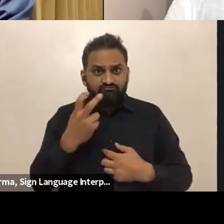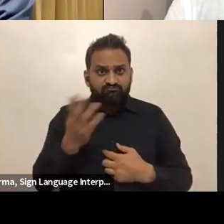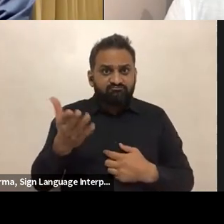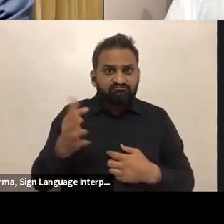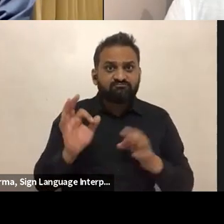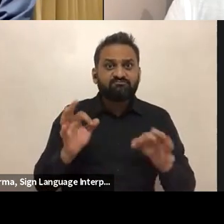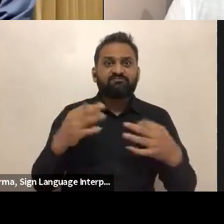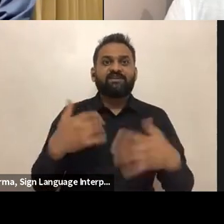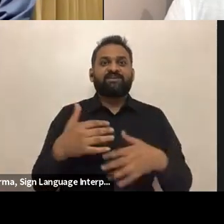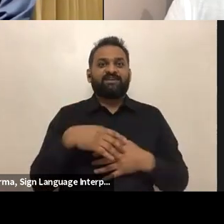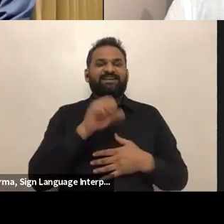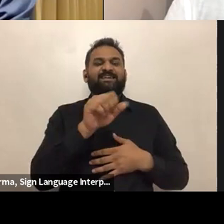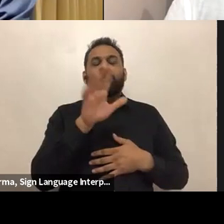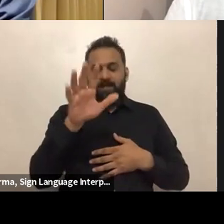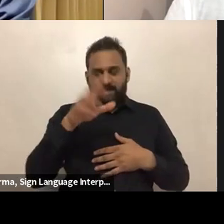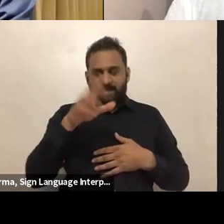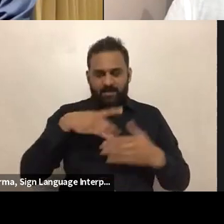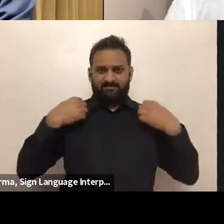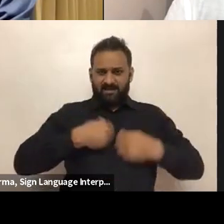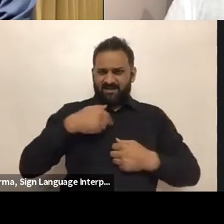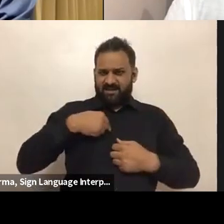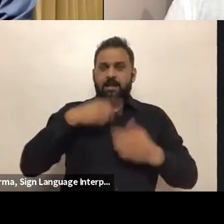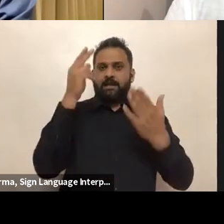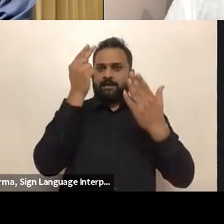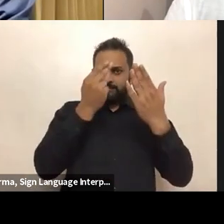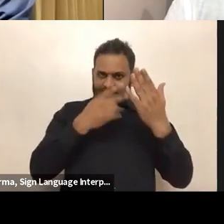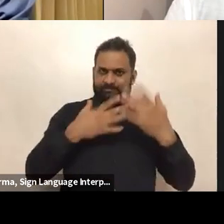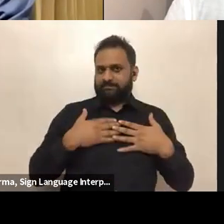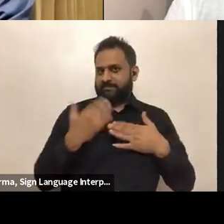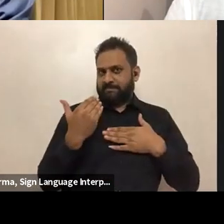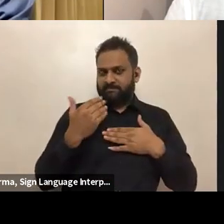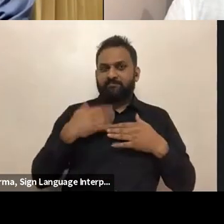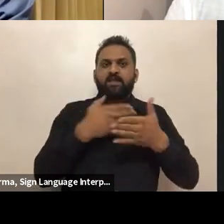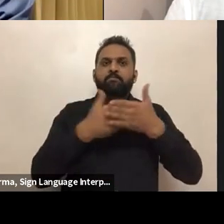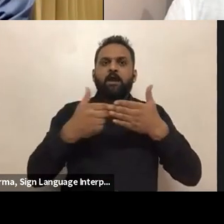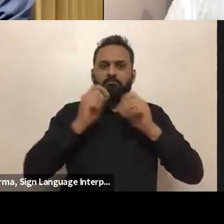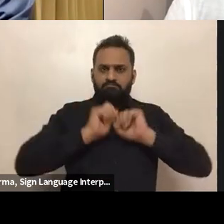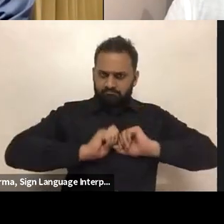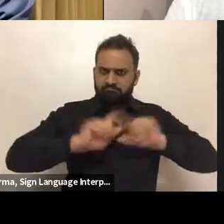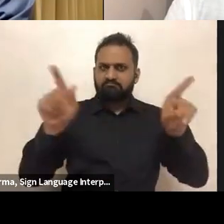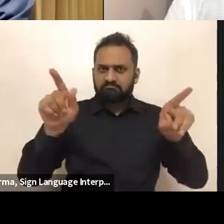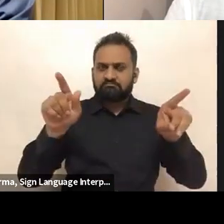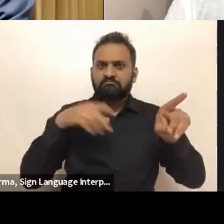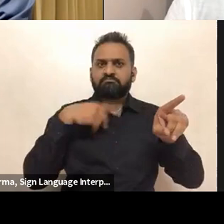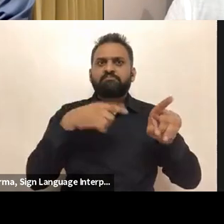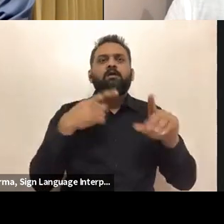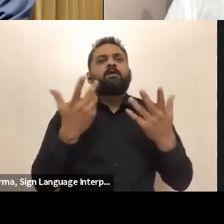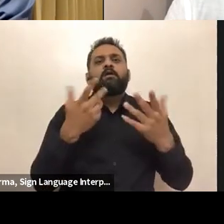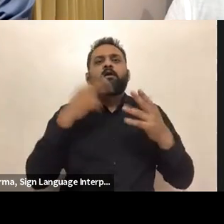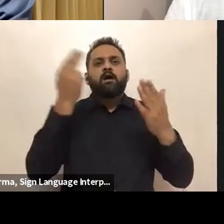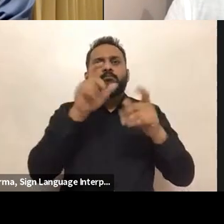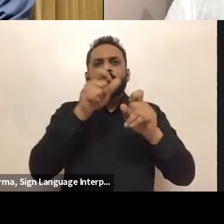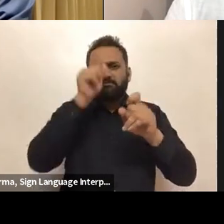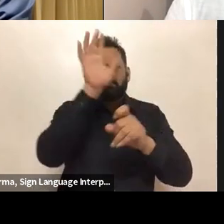Actually, that jacket has been designed by me. I've just launched a brand that really supports and celebrates artists from across